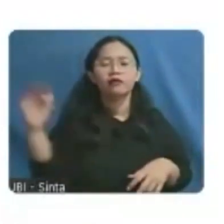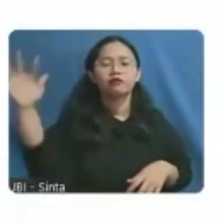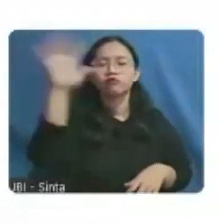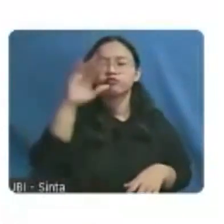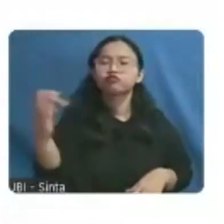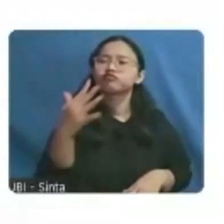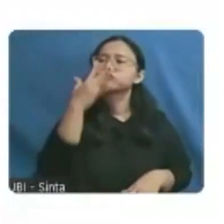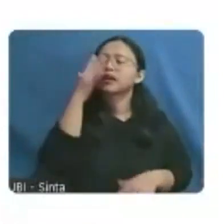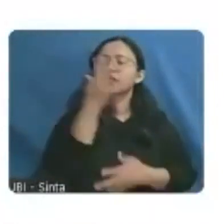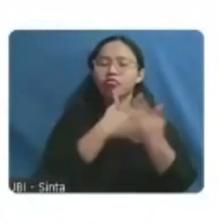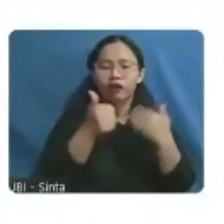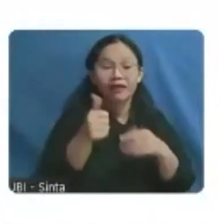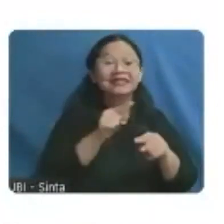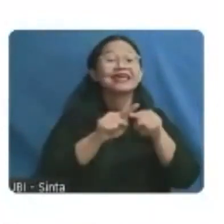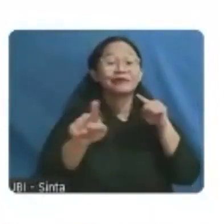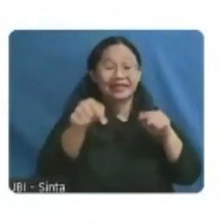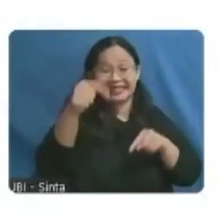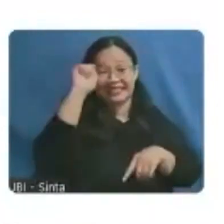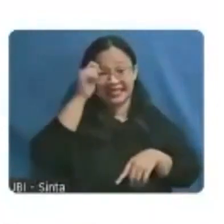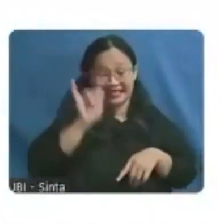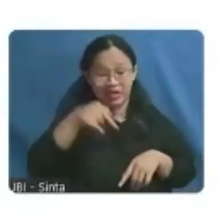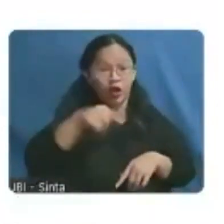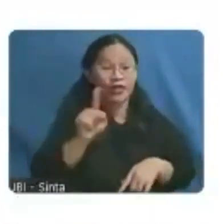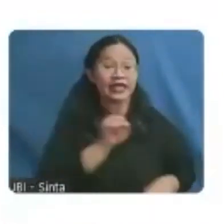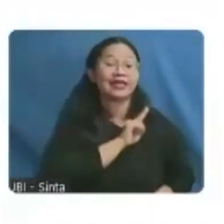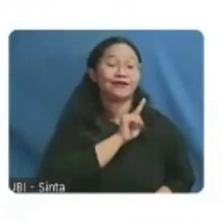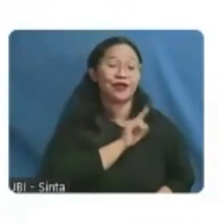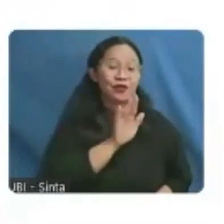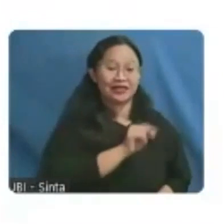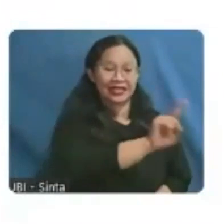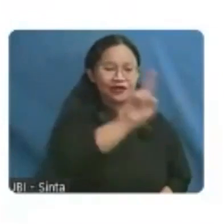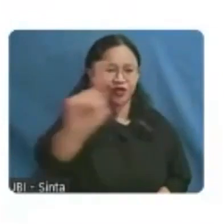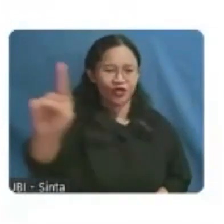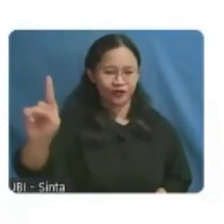then do our analysis and try to determine whether